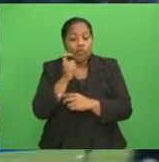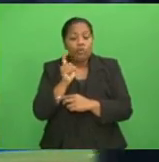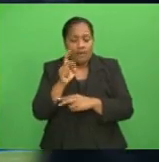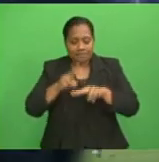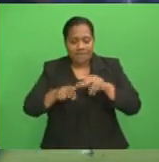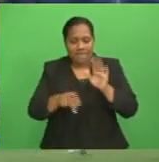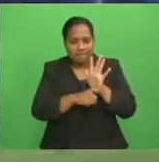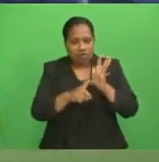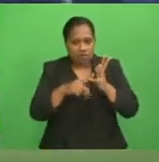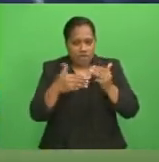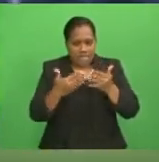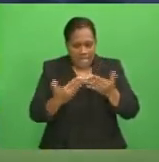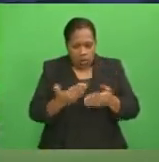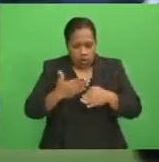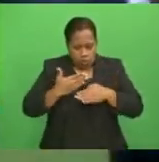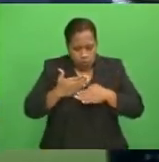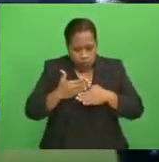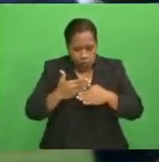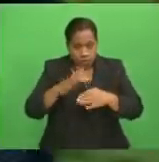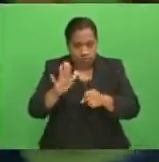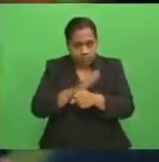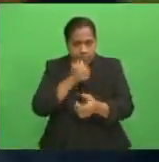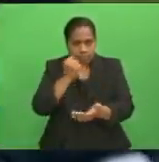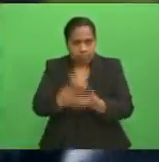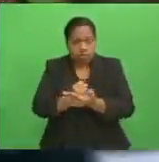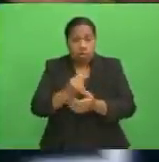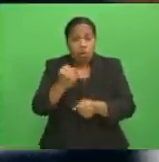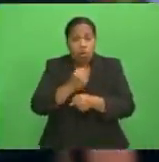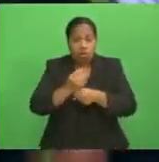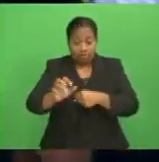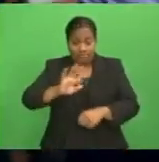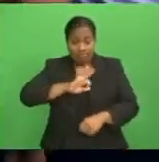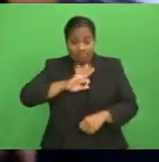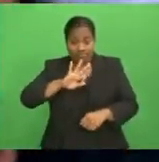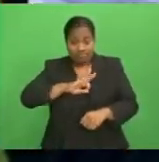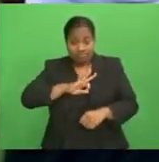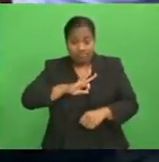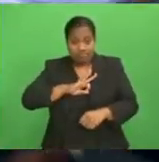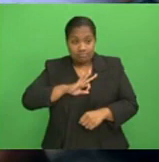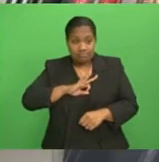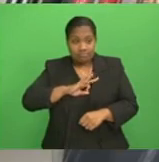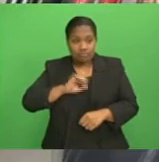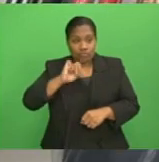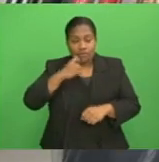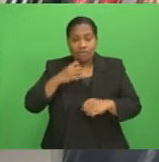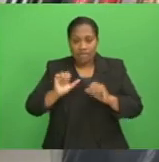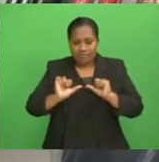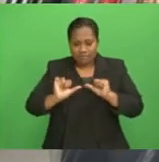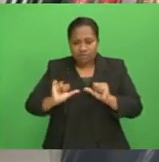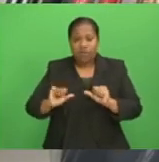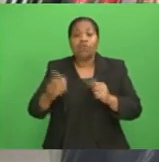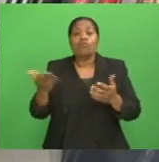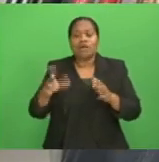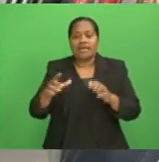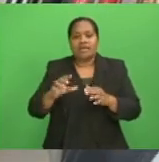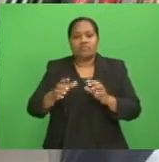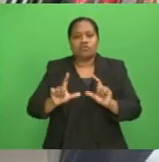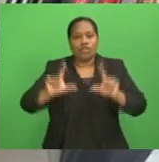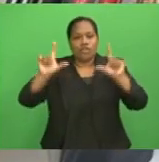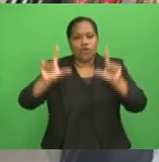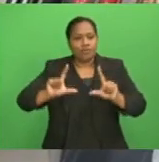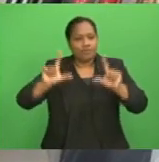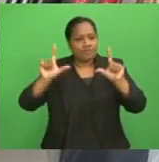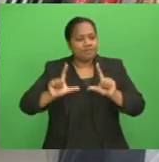working around the clock to ensure the gold medal won in Rio will be defended in Tokyo. We're continuing to have